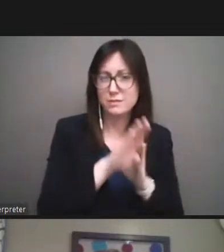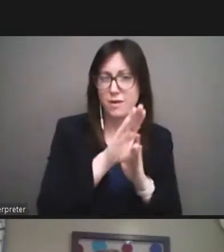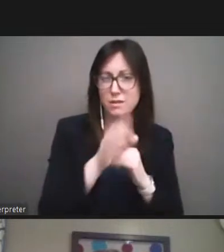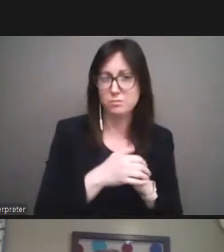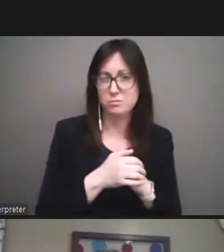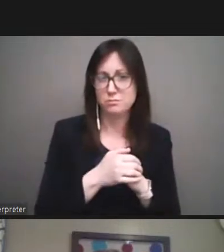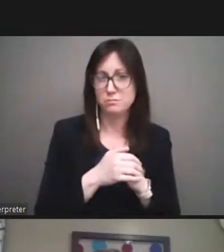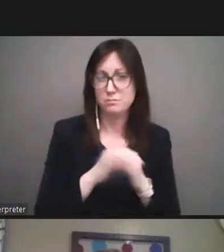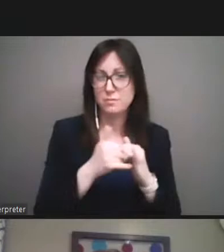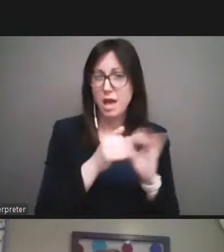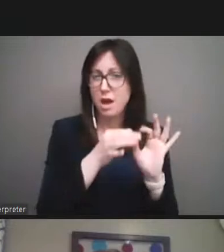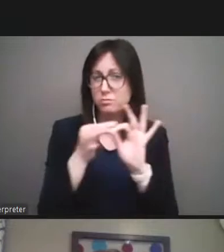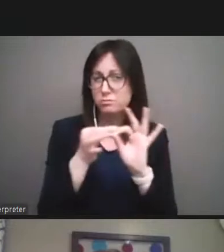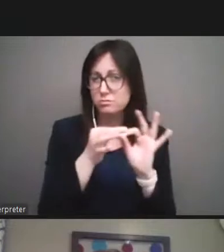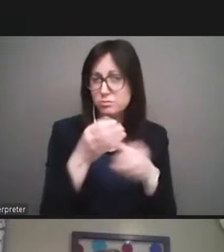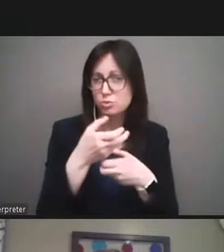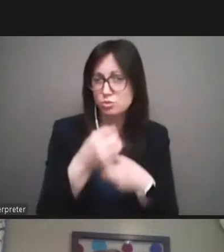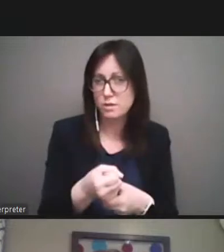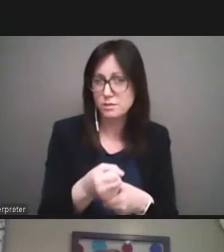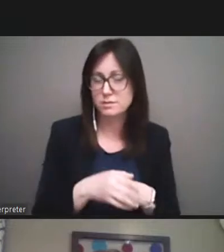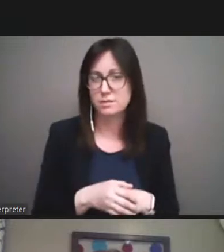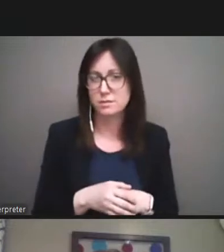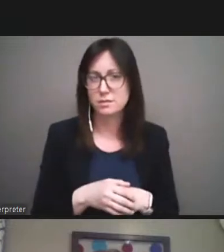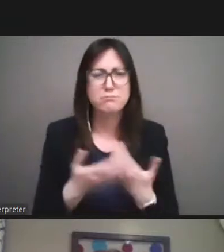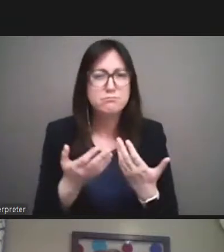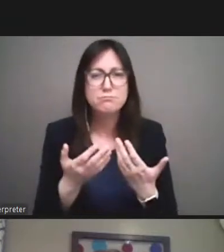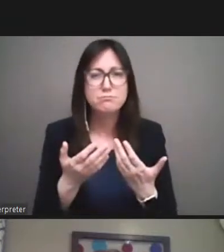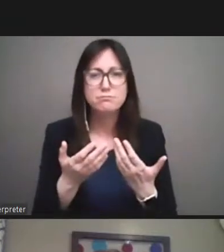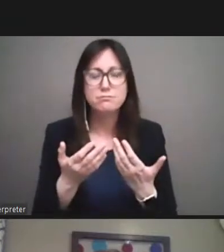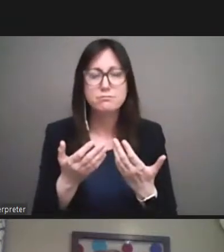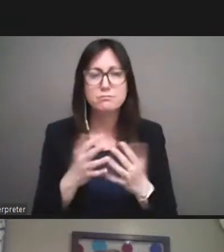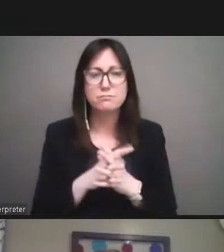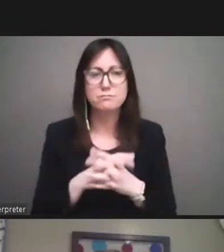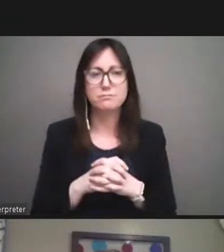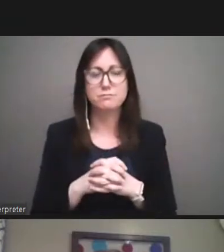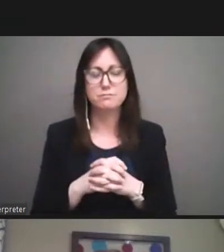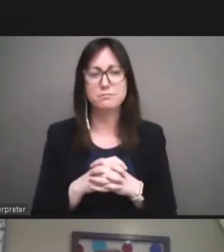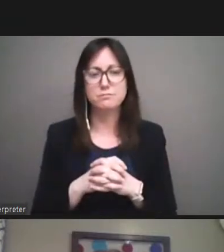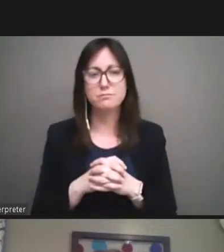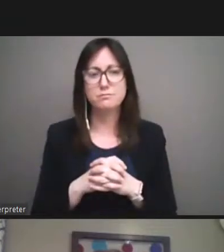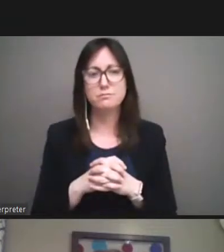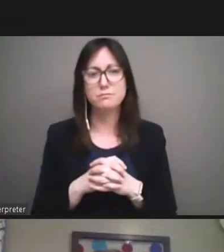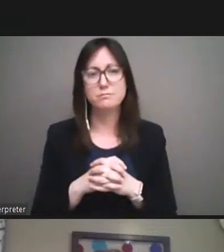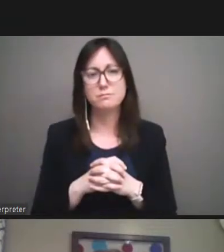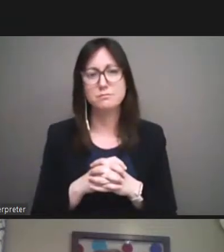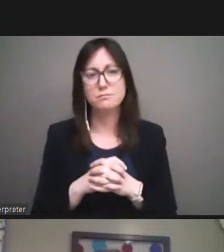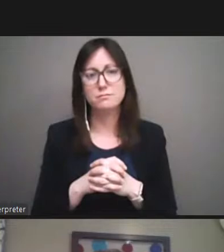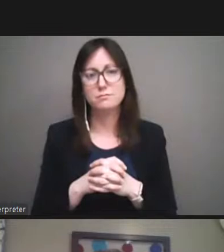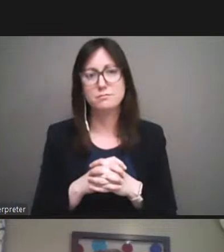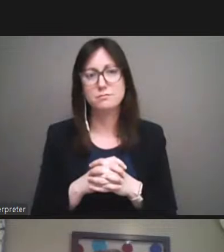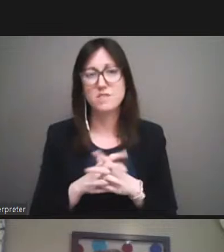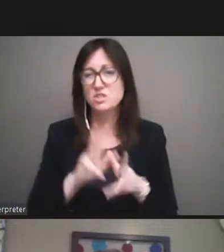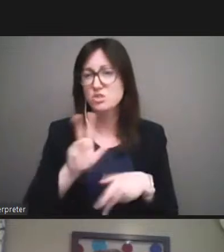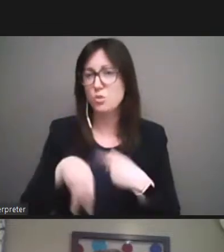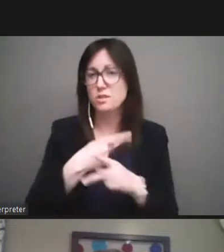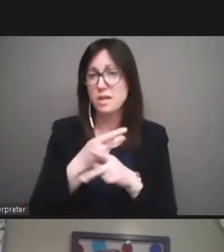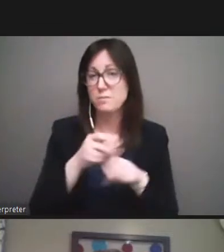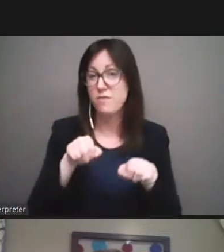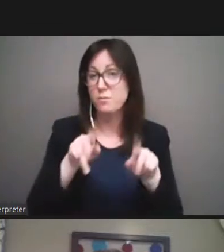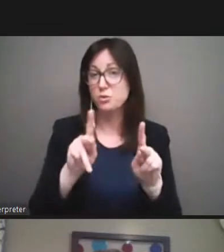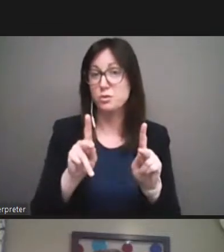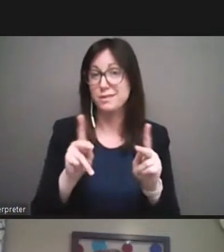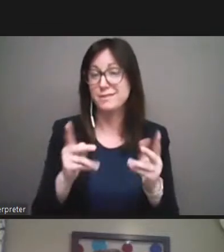there, and if so, what are they? What are the opportunities that exist that COVID